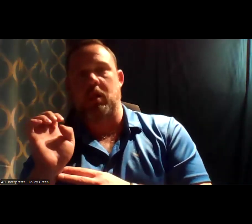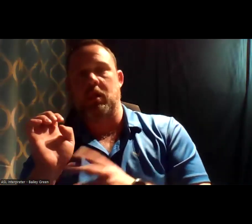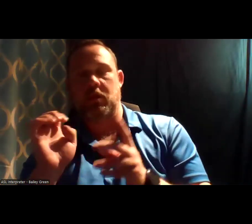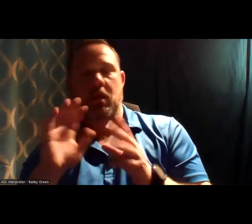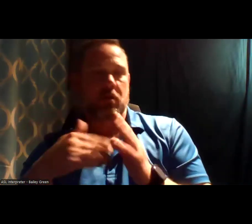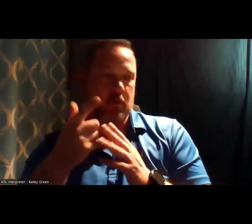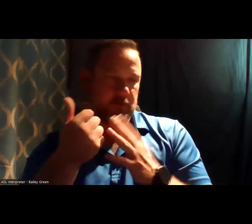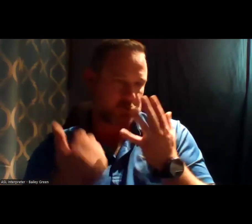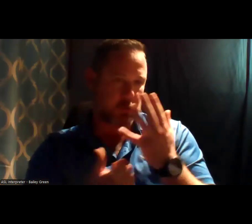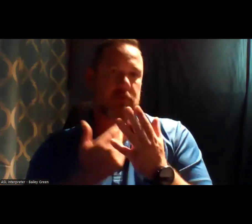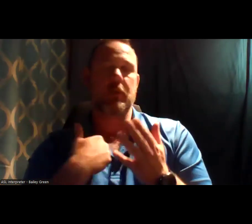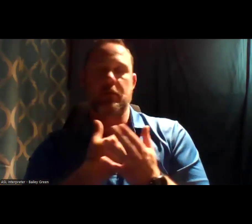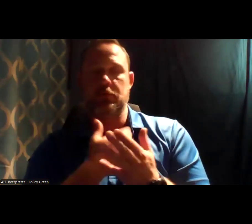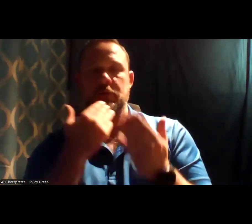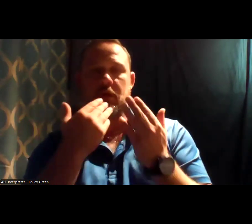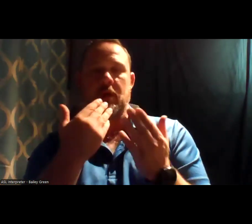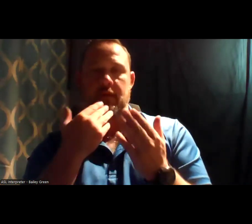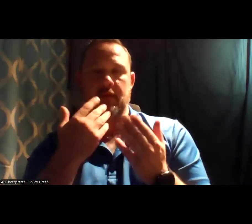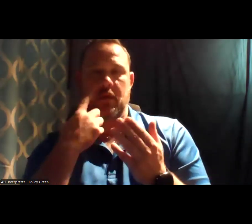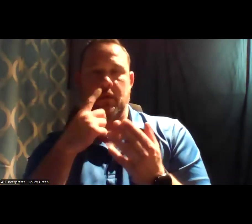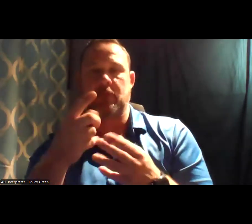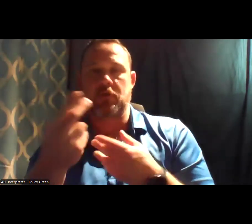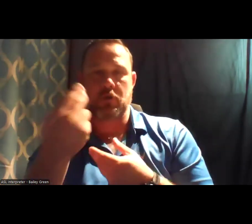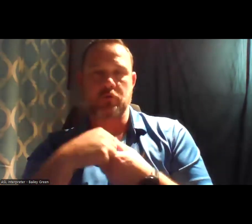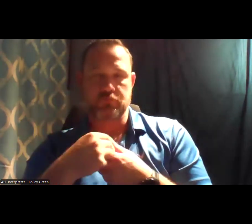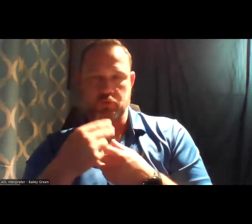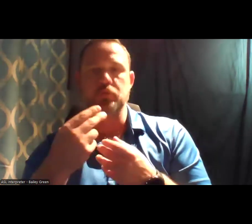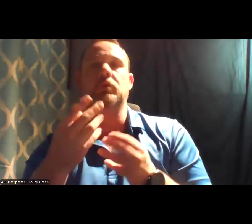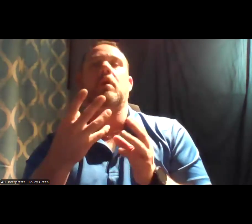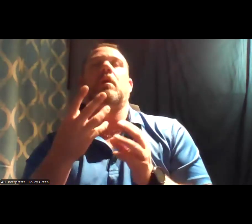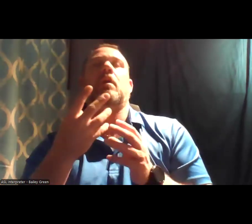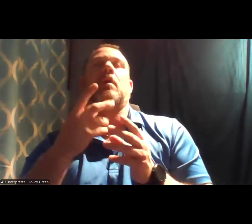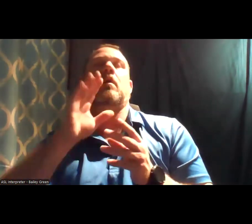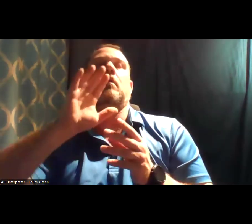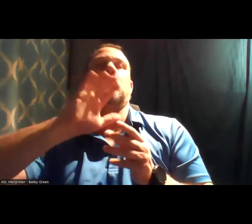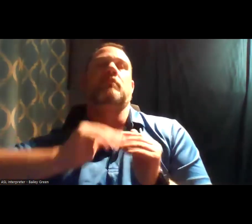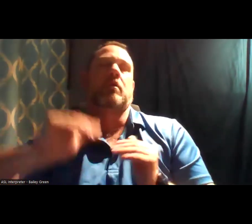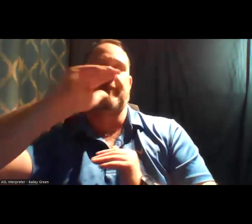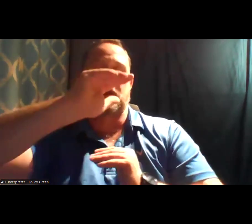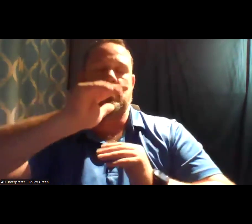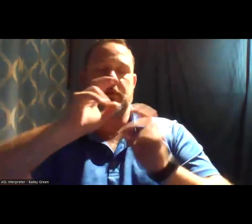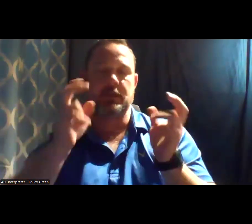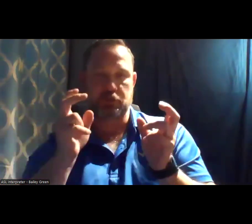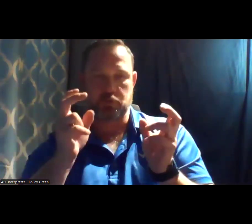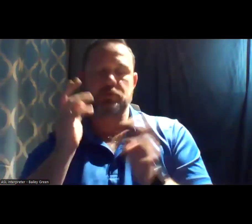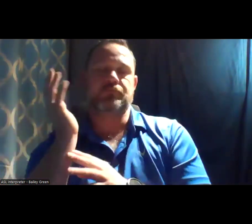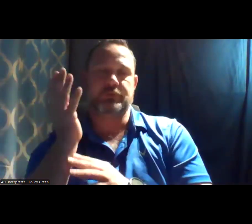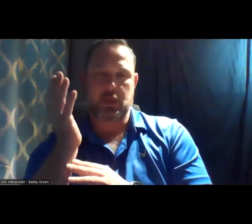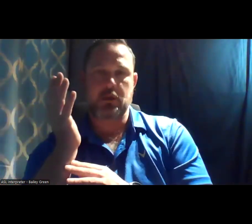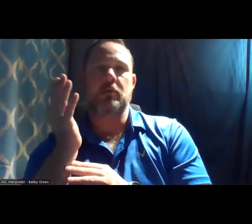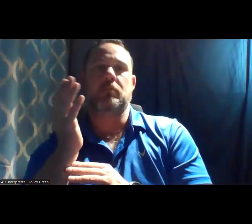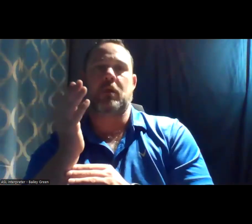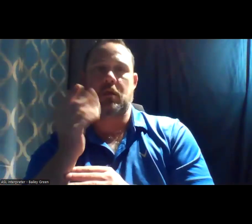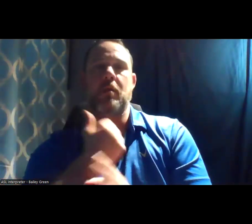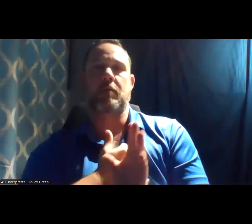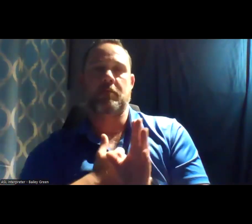subcommittee members, thank you for your contributions and for elevating the issues and presenting them in such a way. And again,